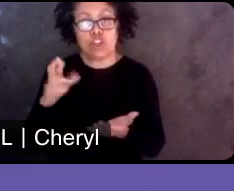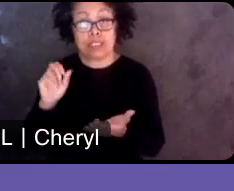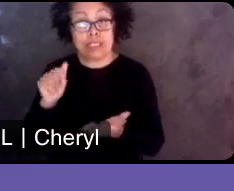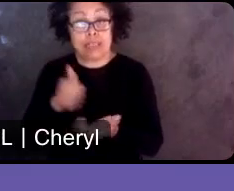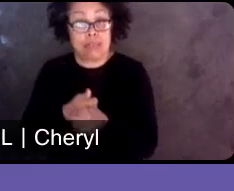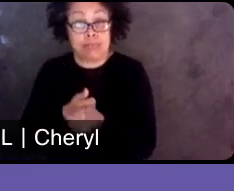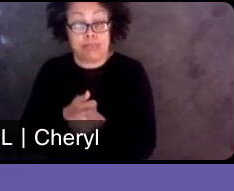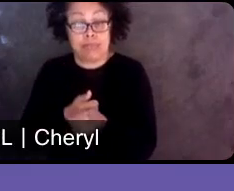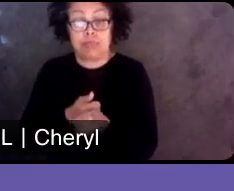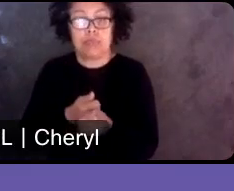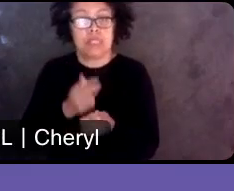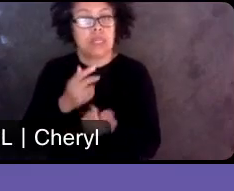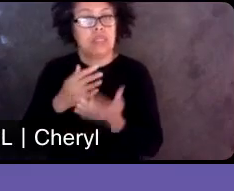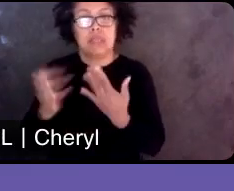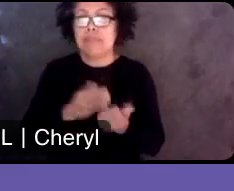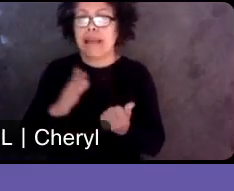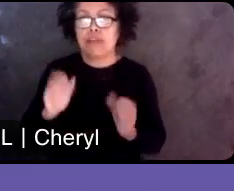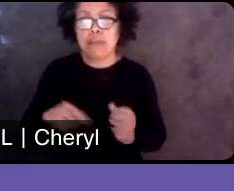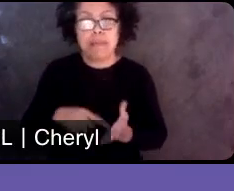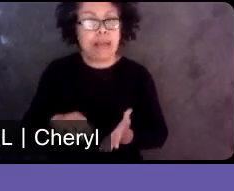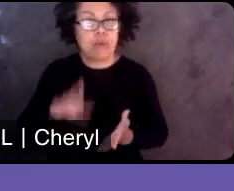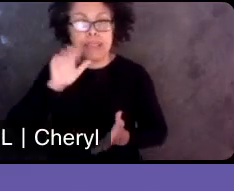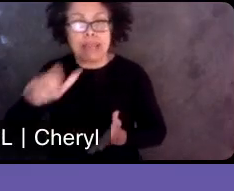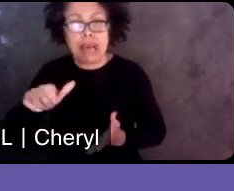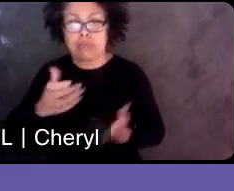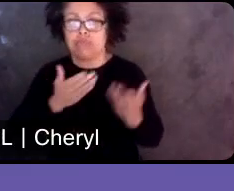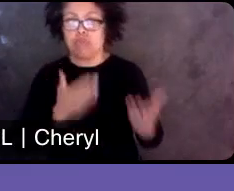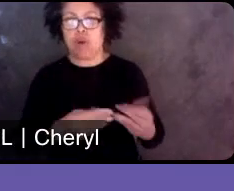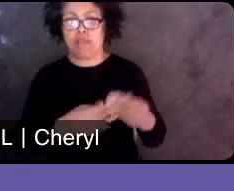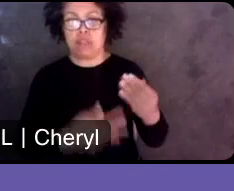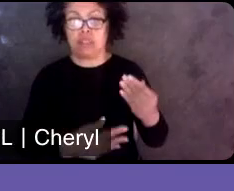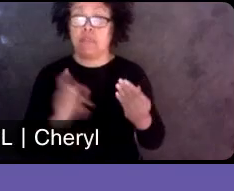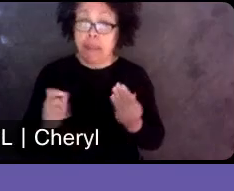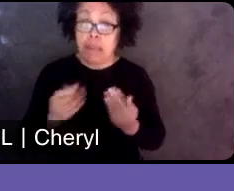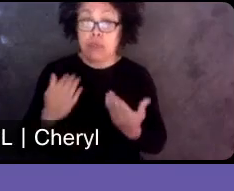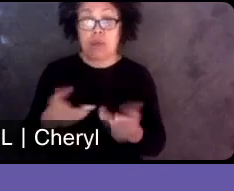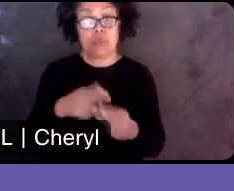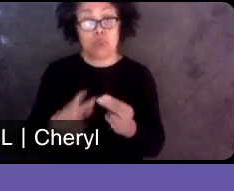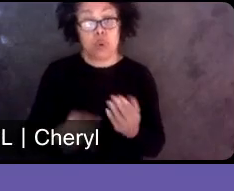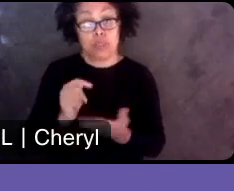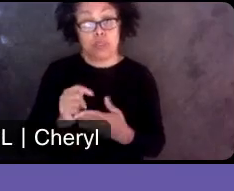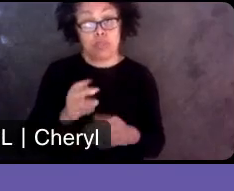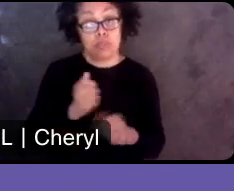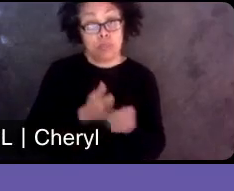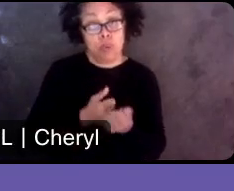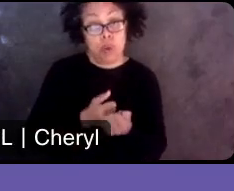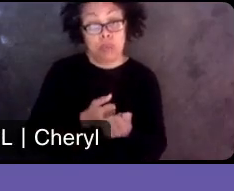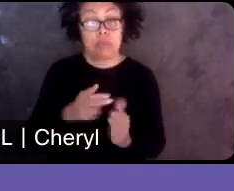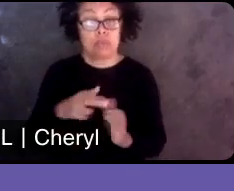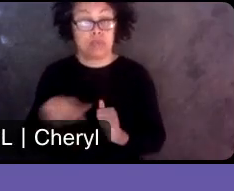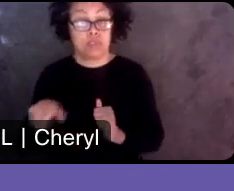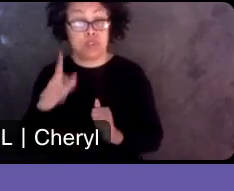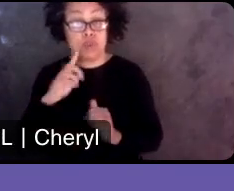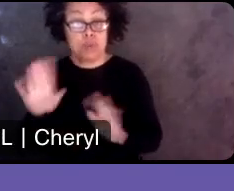of a person's ability to pay. Health centers must offer at least short-term support and referrals for behavioral health as well.